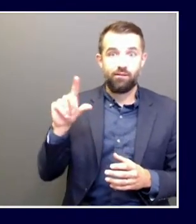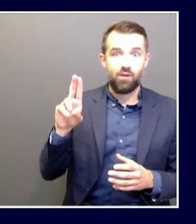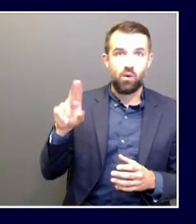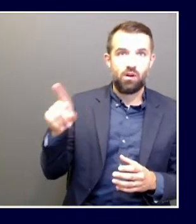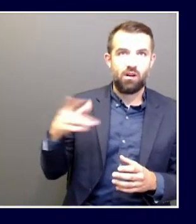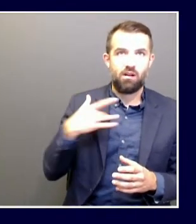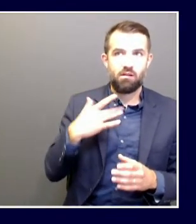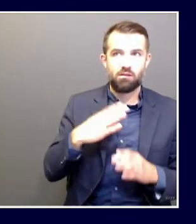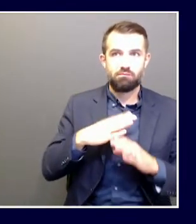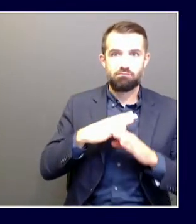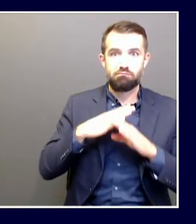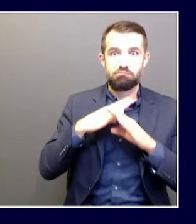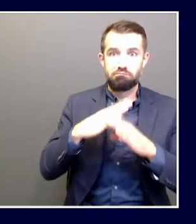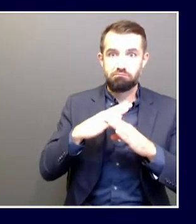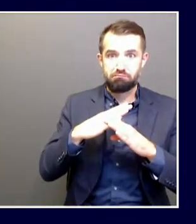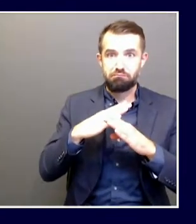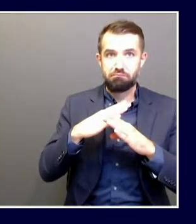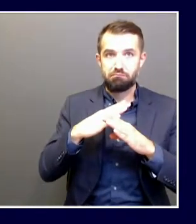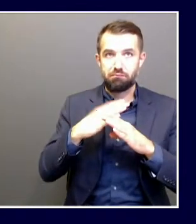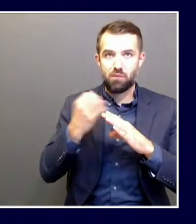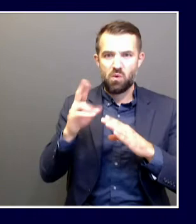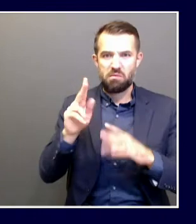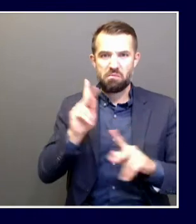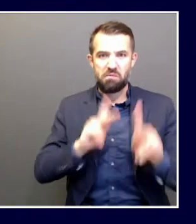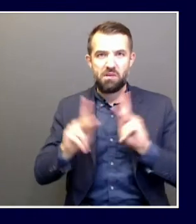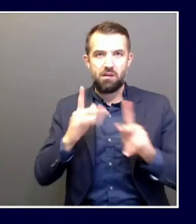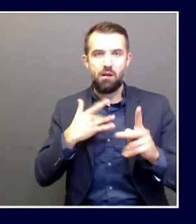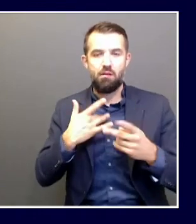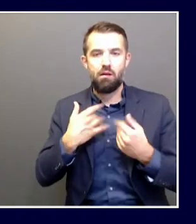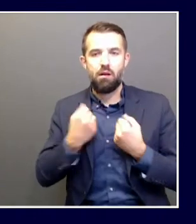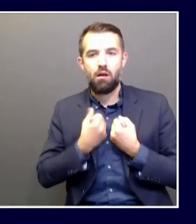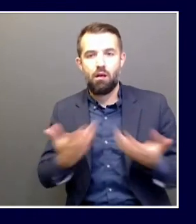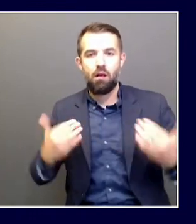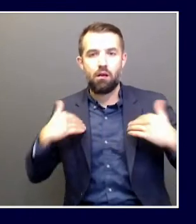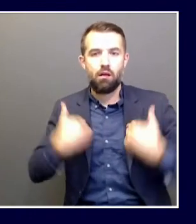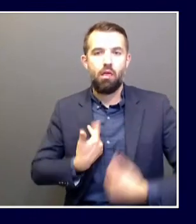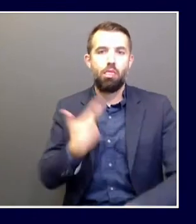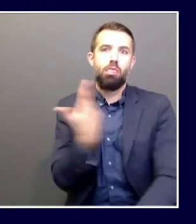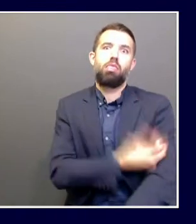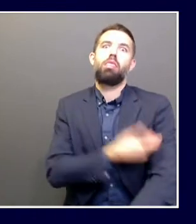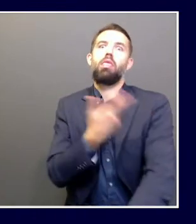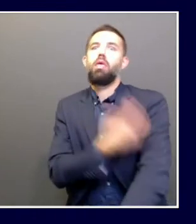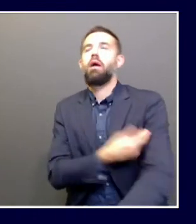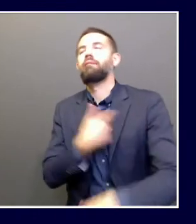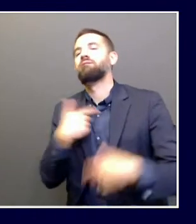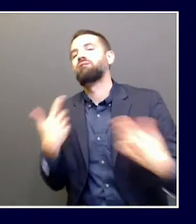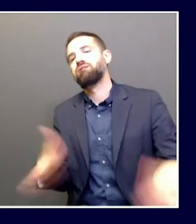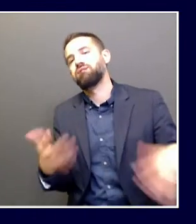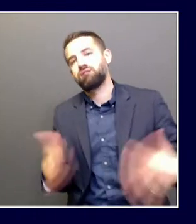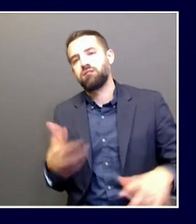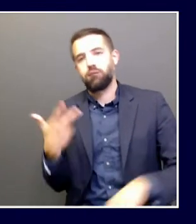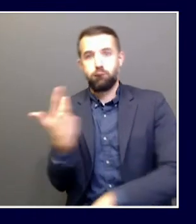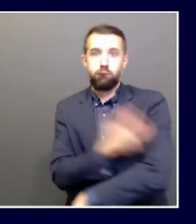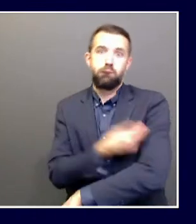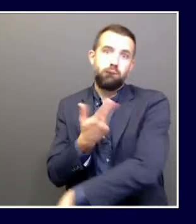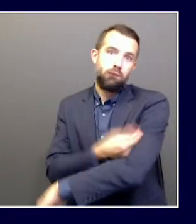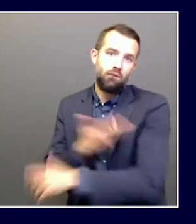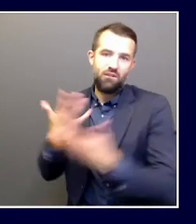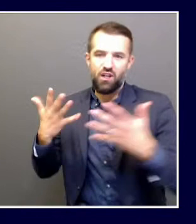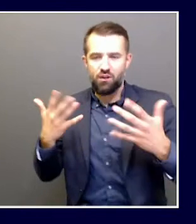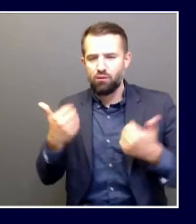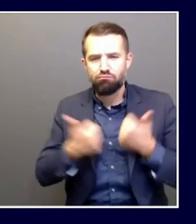fatigue and not want to go in and get yet another shot? I mean, could you talk a little bit about that? Yeah, Sean, it's been very much on our minds lately in Maine